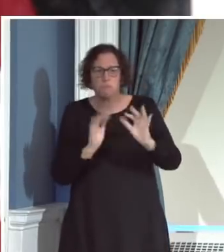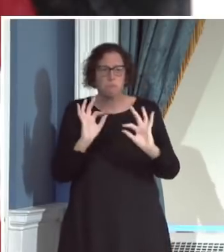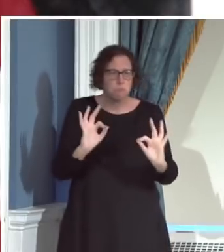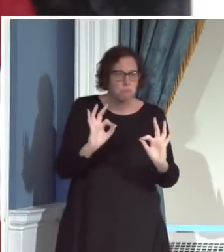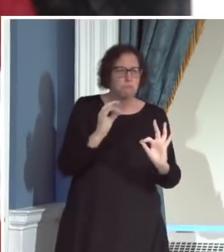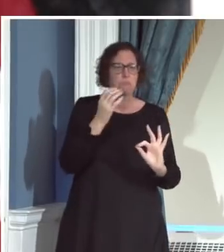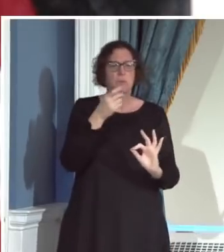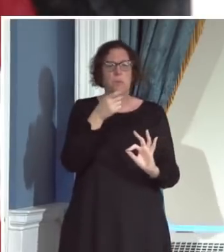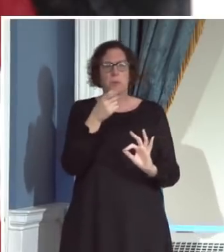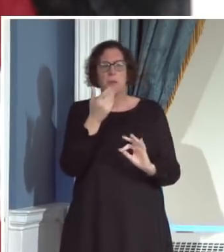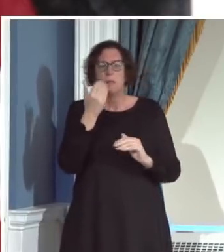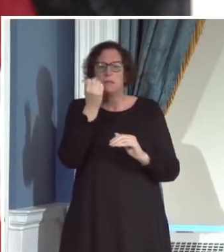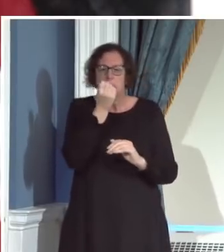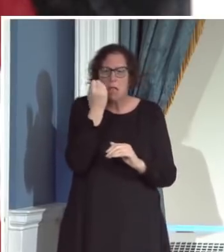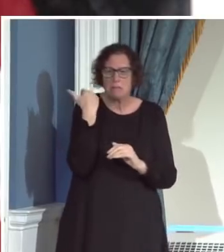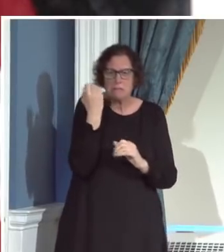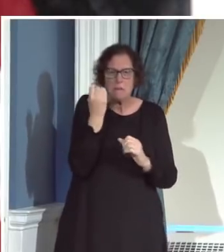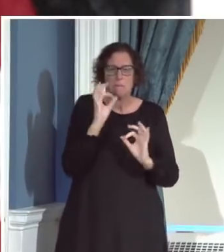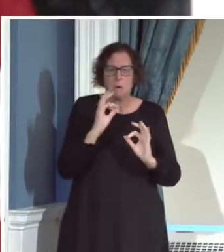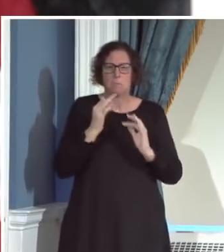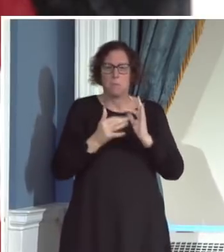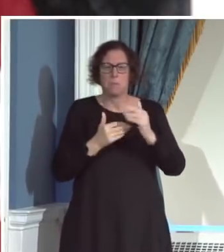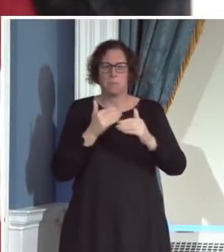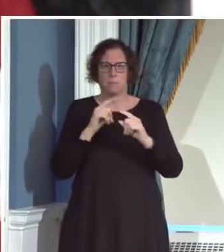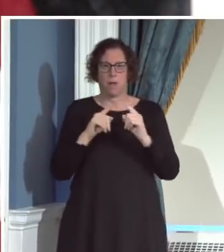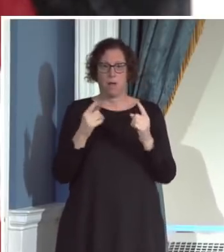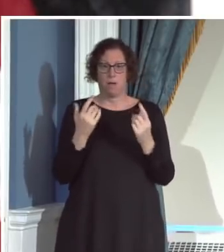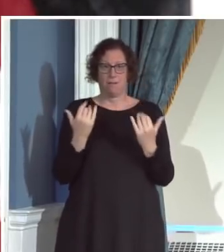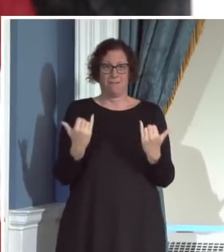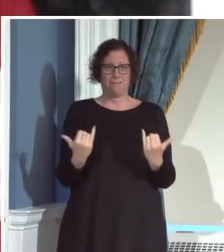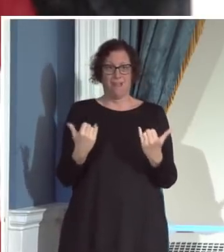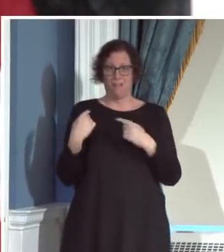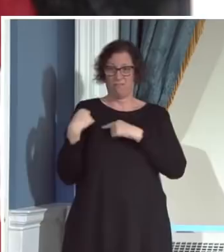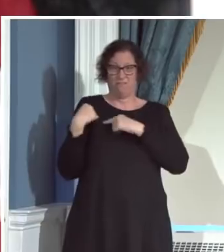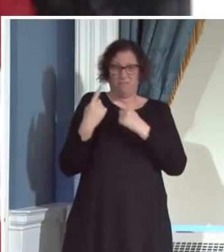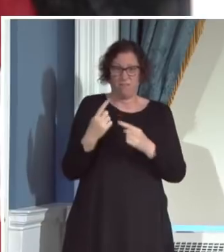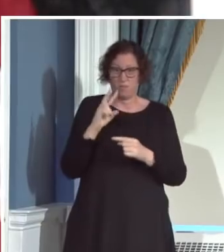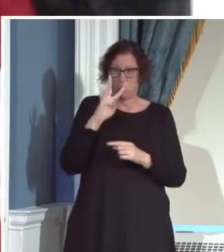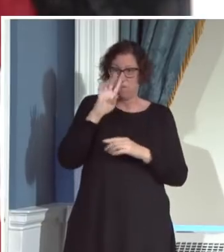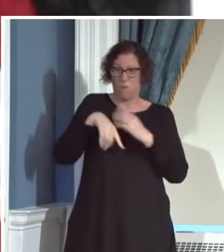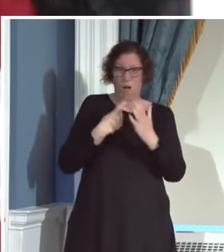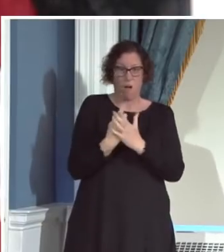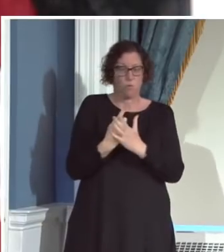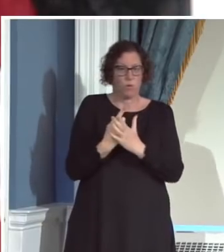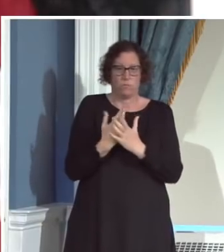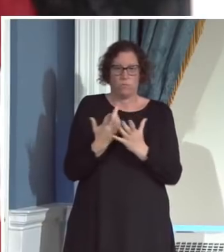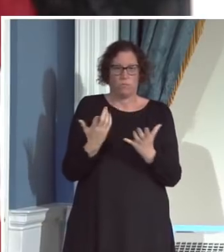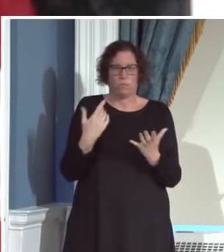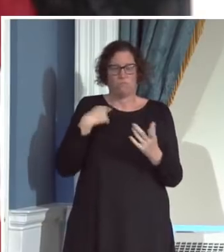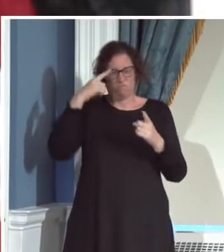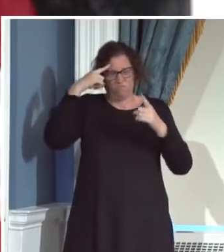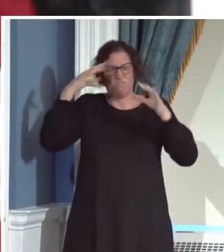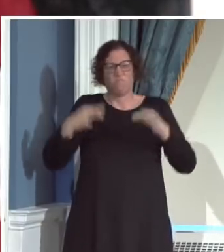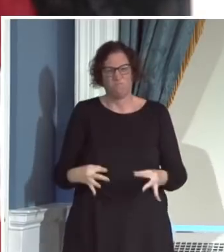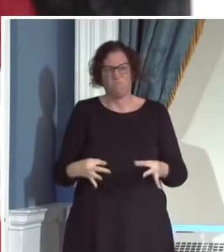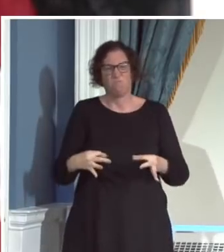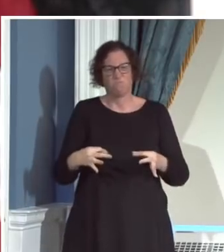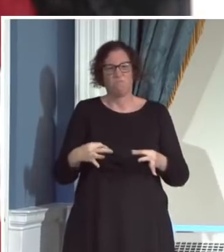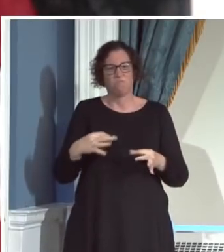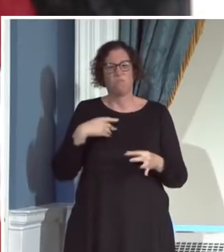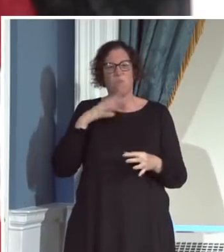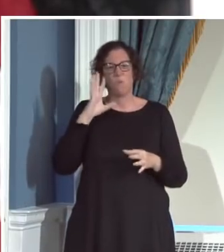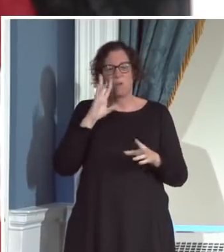last 24 hours, as you know, I decided it was time to implement fines over the weekend. We've been stepping